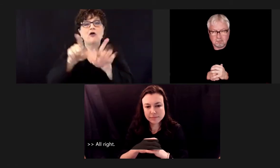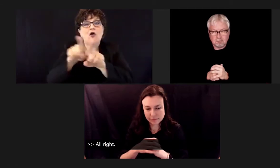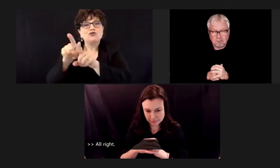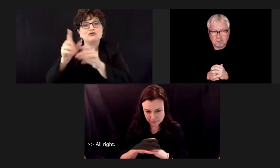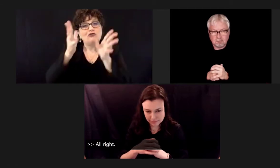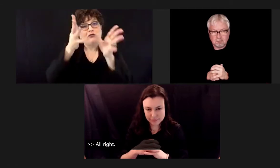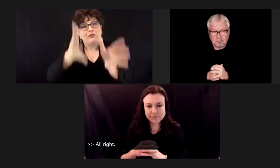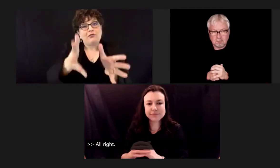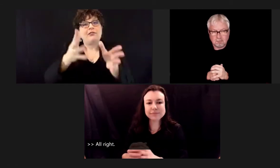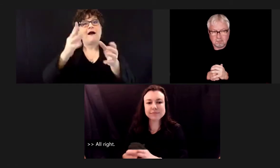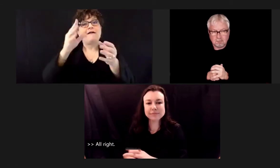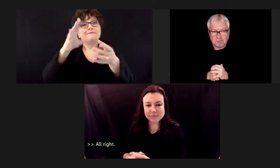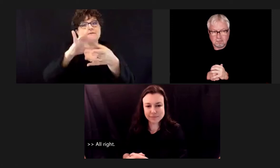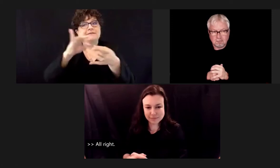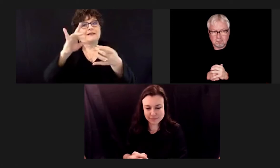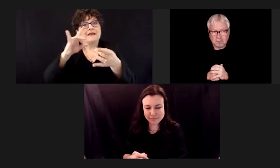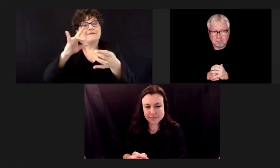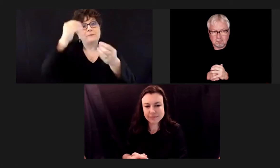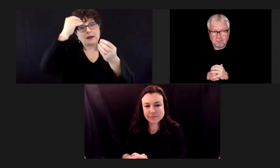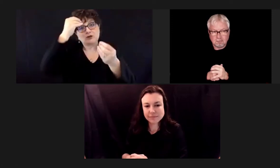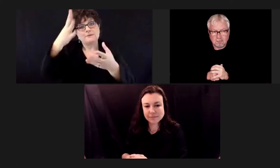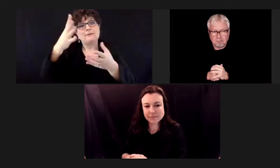also for Representative Raleigh.